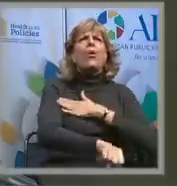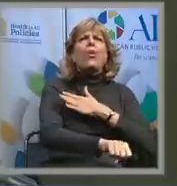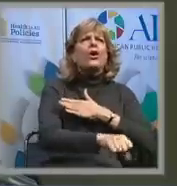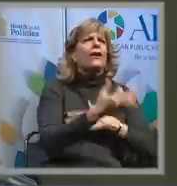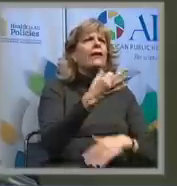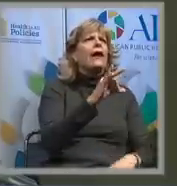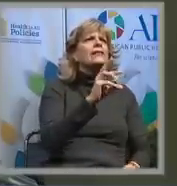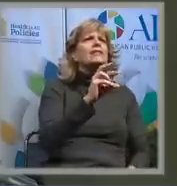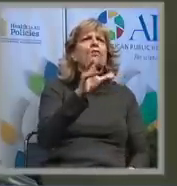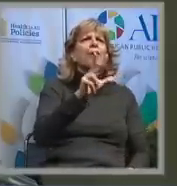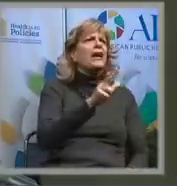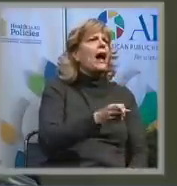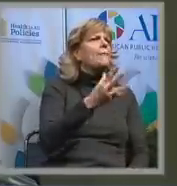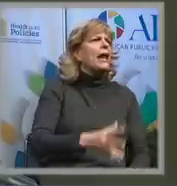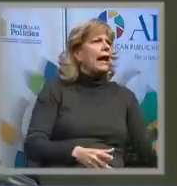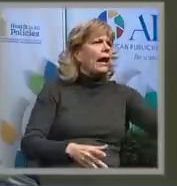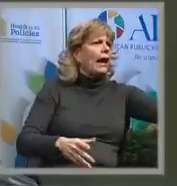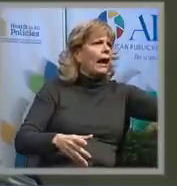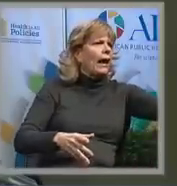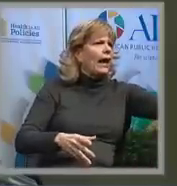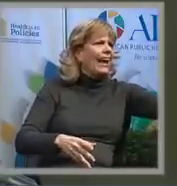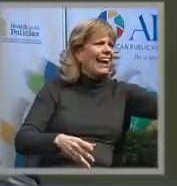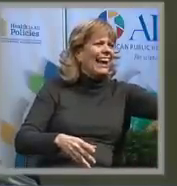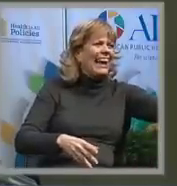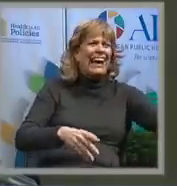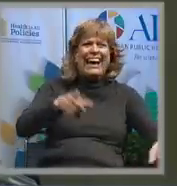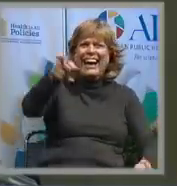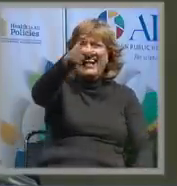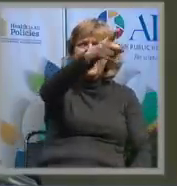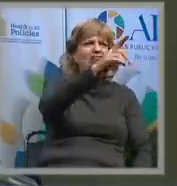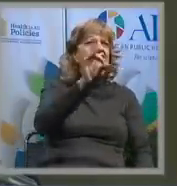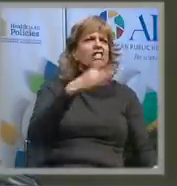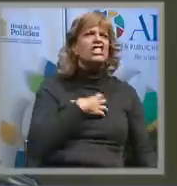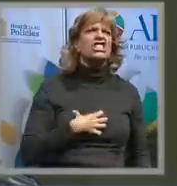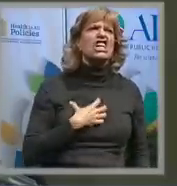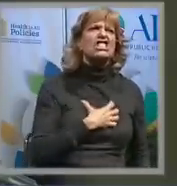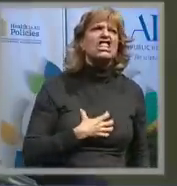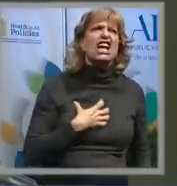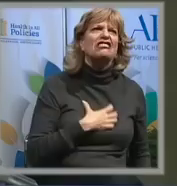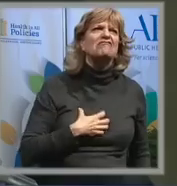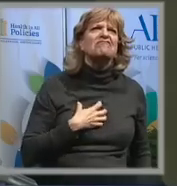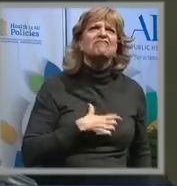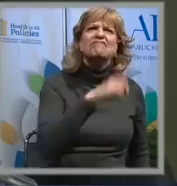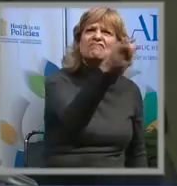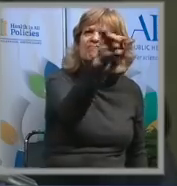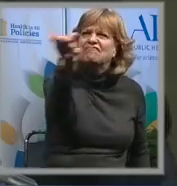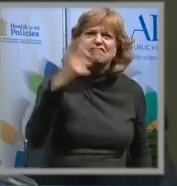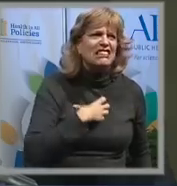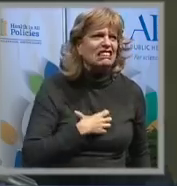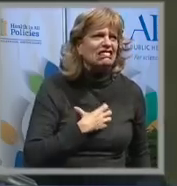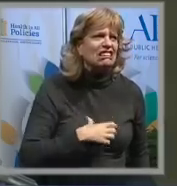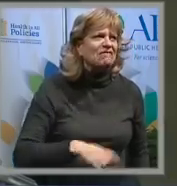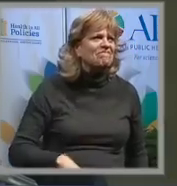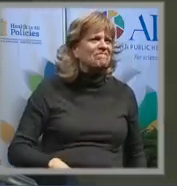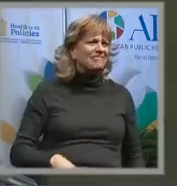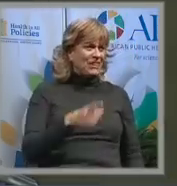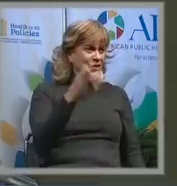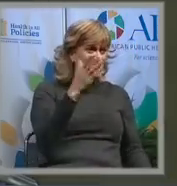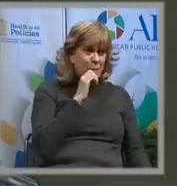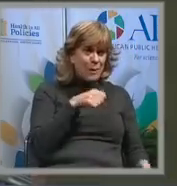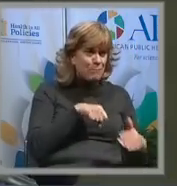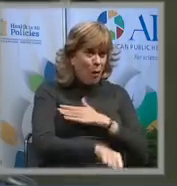in 1963? Raise your hands. Now, that's disgusting. I want you to know that. That is just disgusting, all right? That is